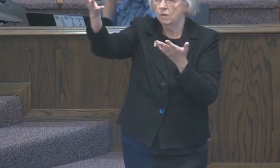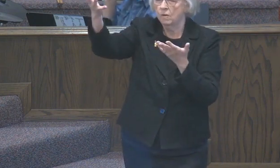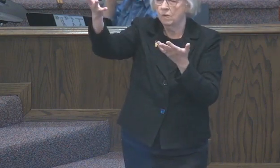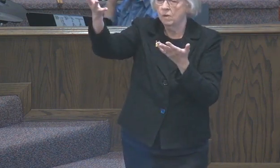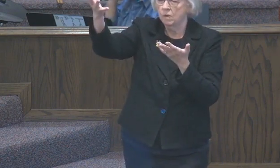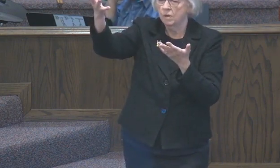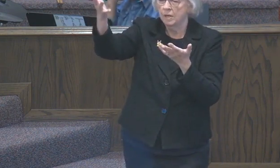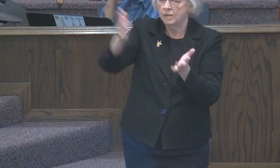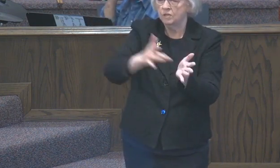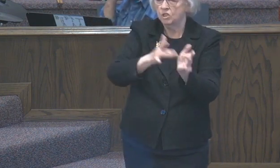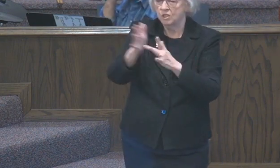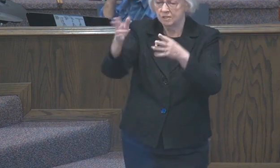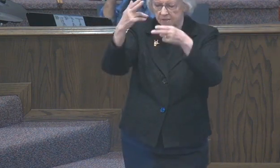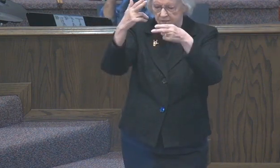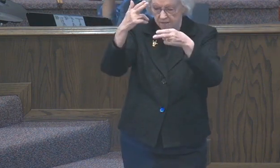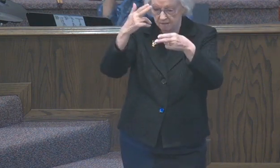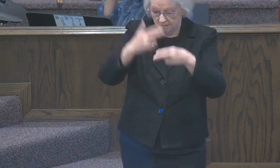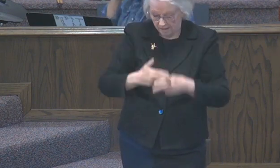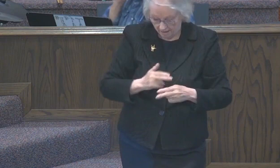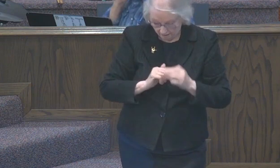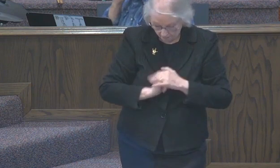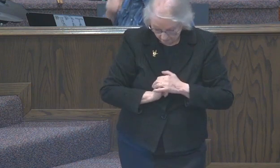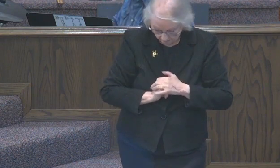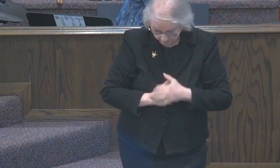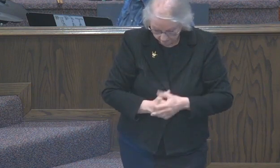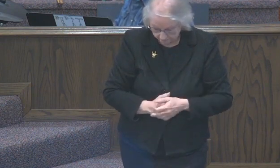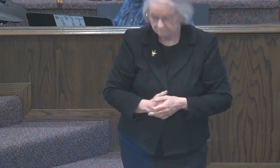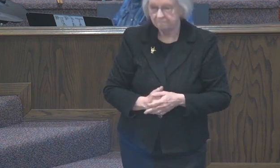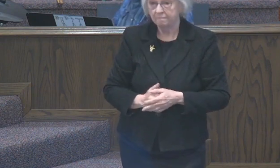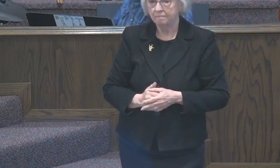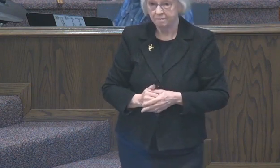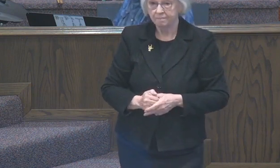We pray in Jesus' name. Amen.